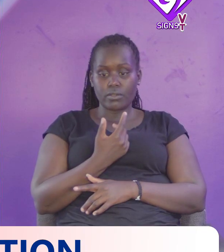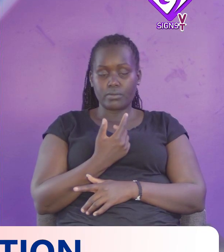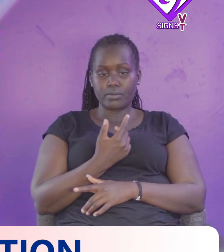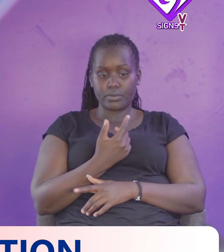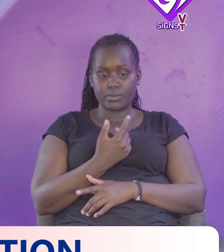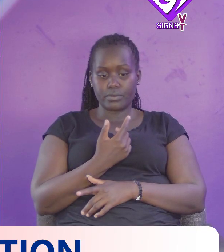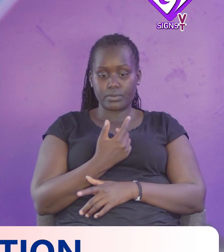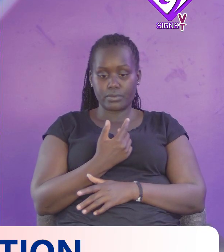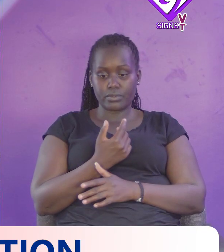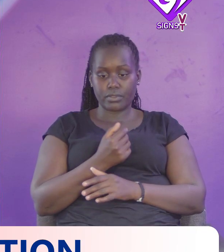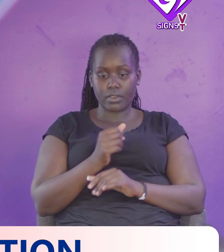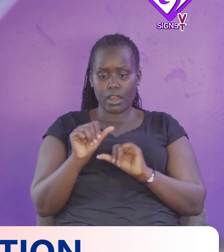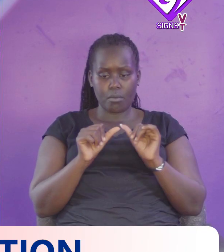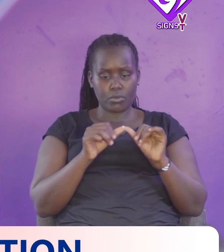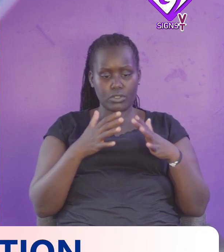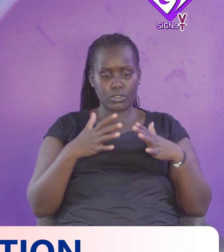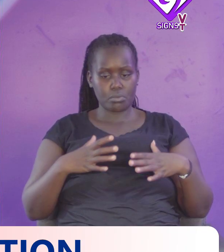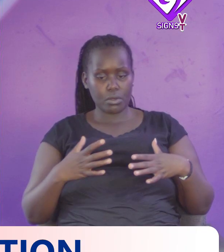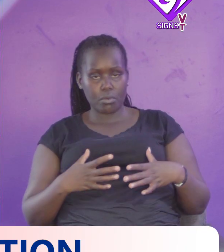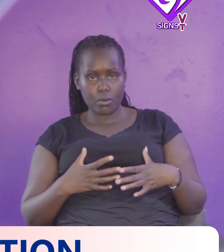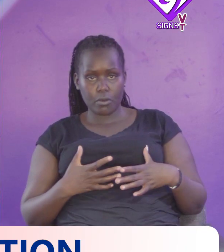of people